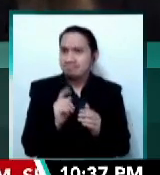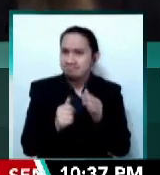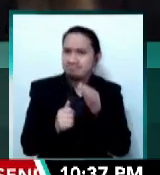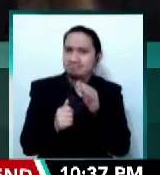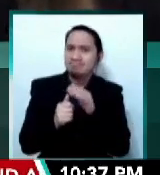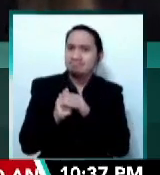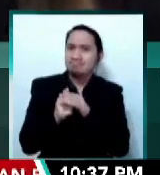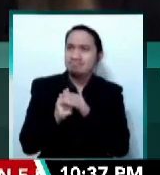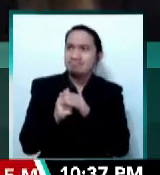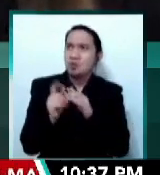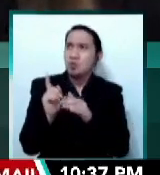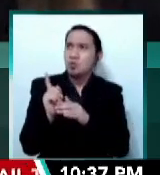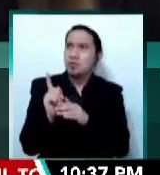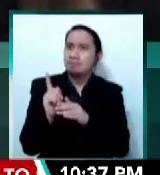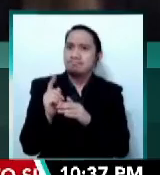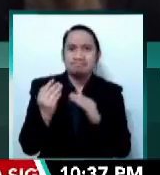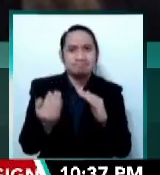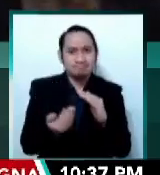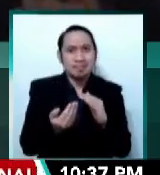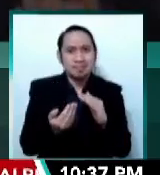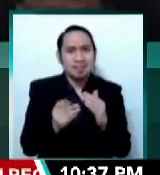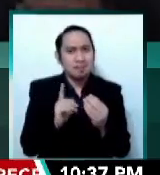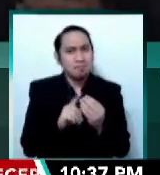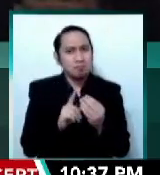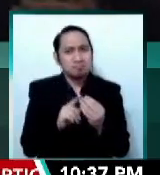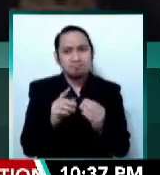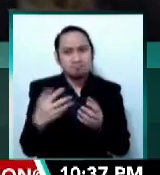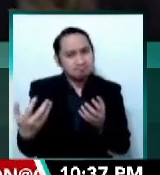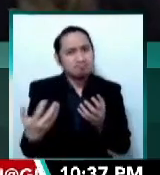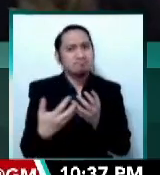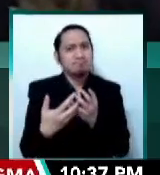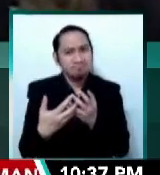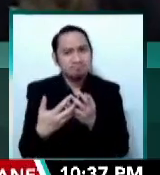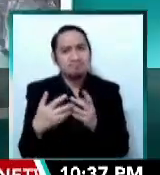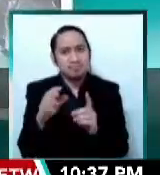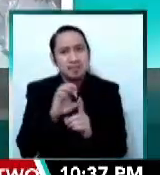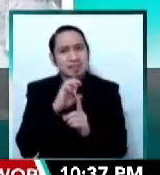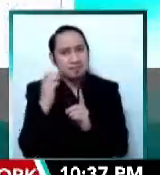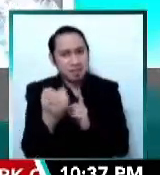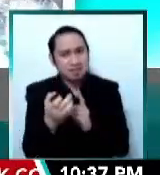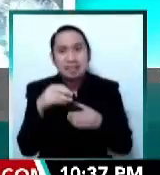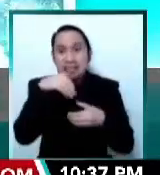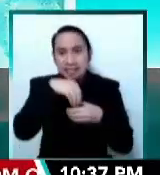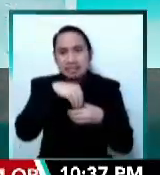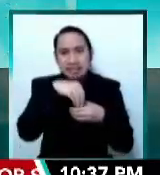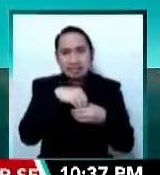basically nature, bringing nature inside the house.